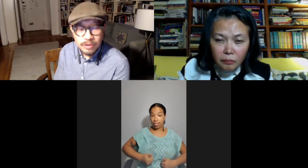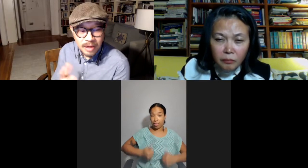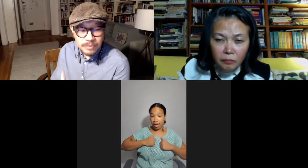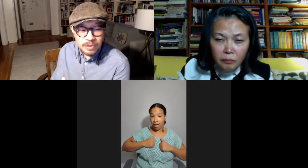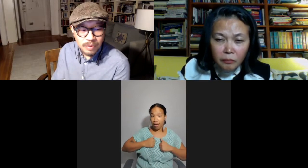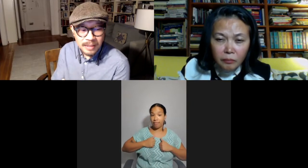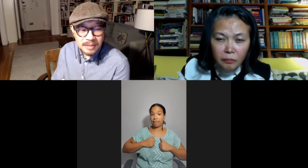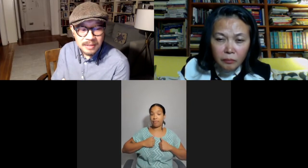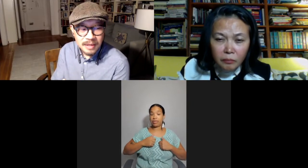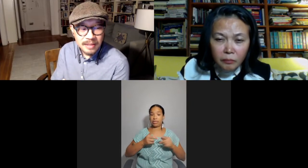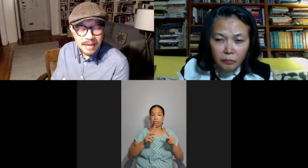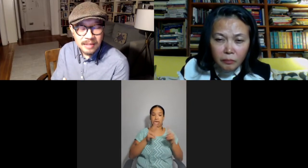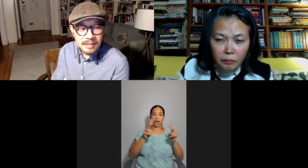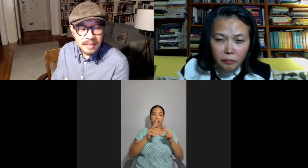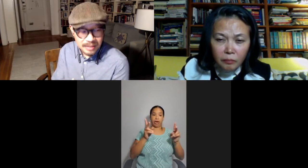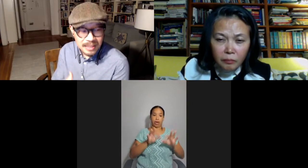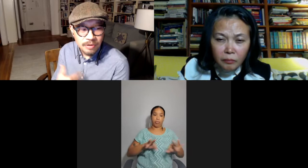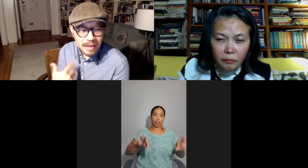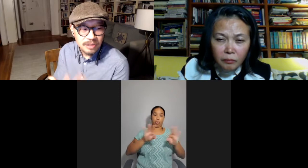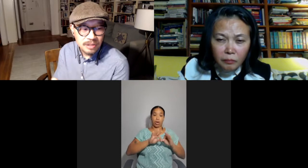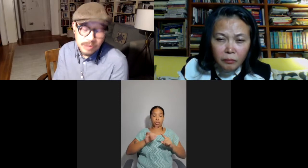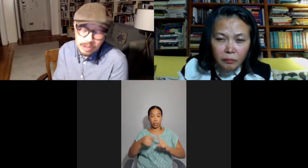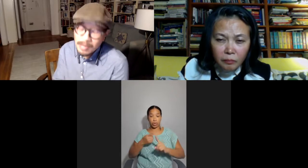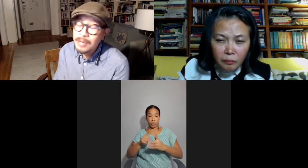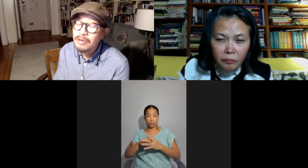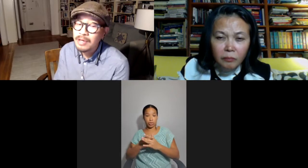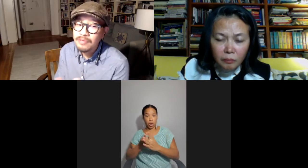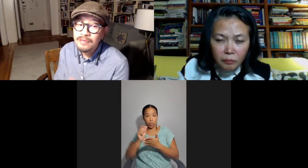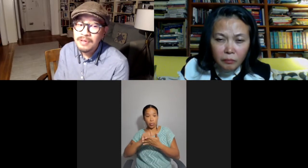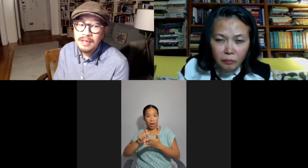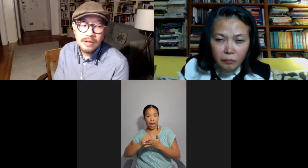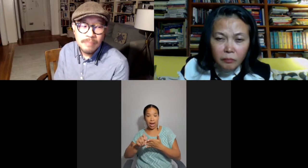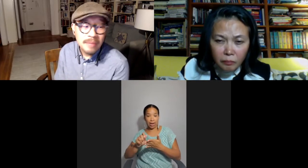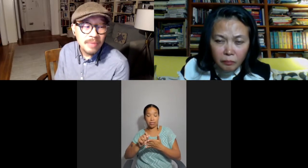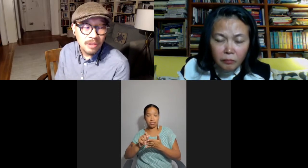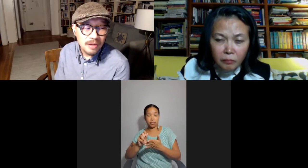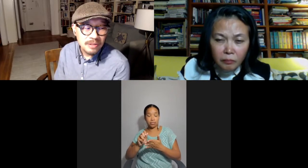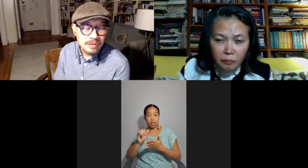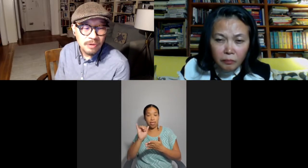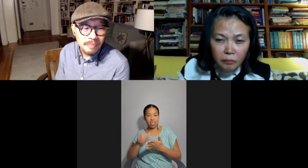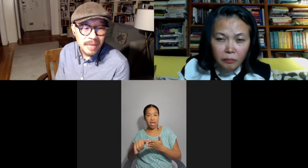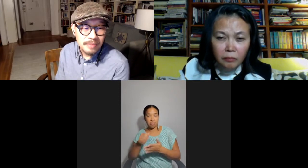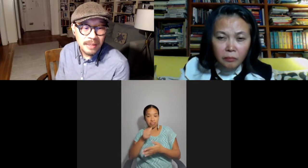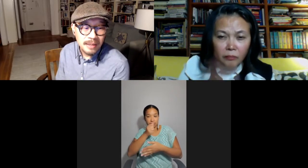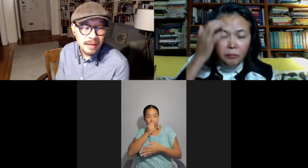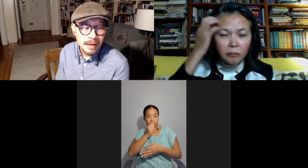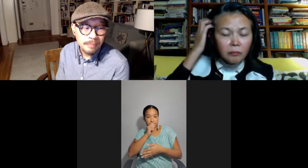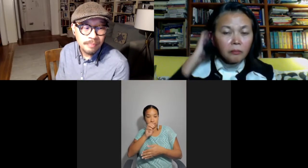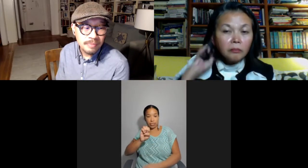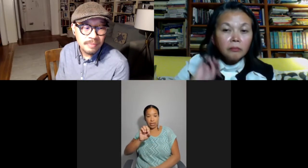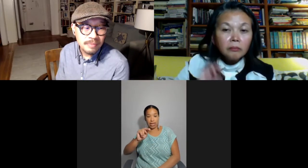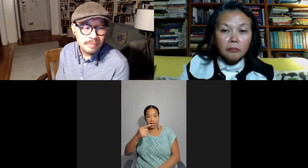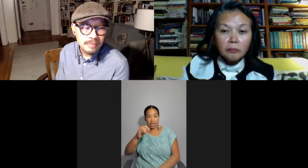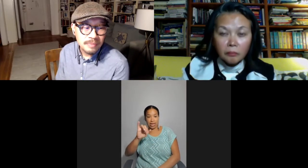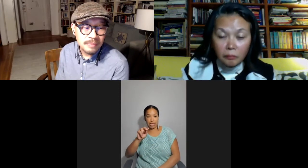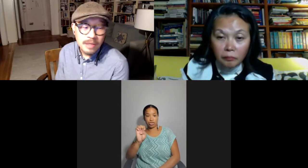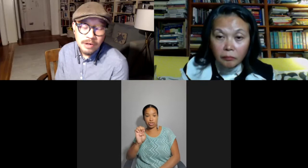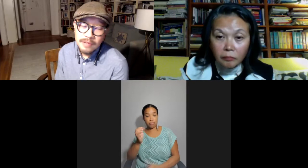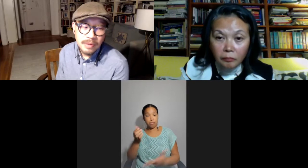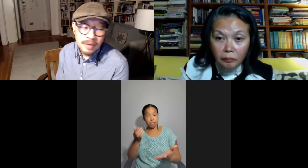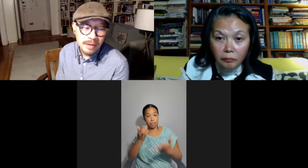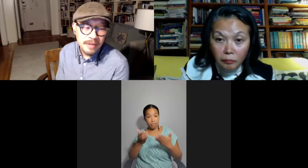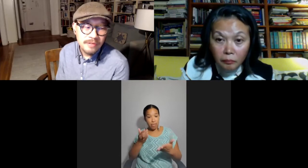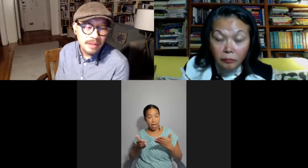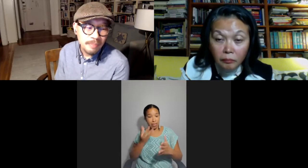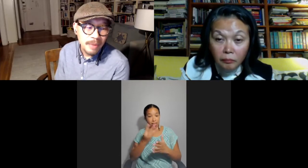that when you come to write, that secret engine, which may be grief, may be loss, or may be